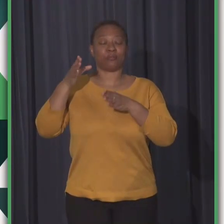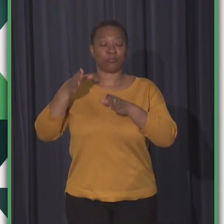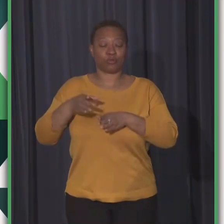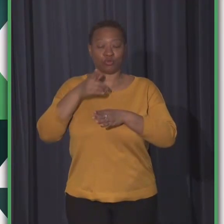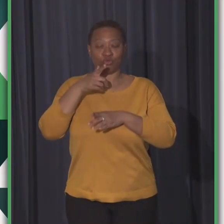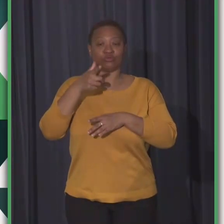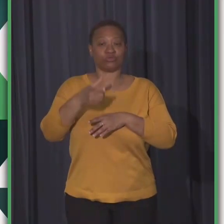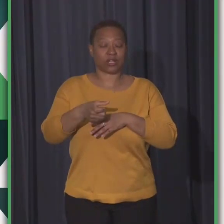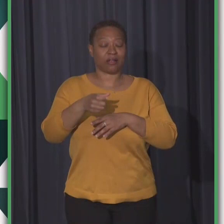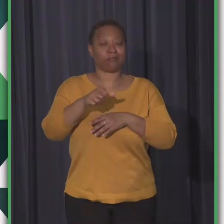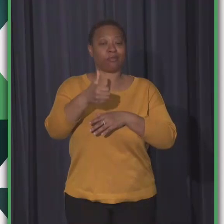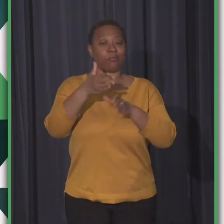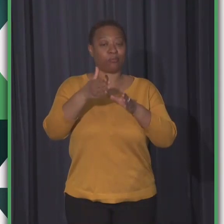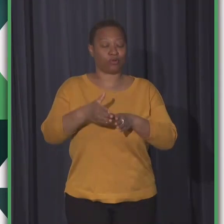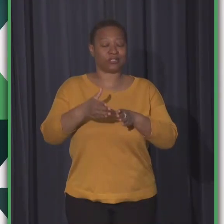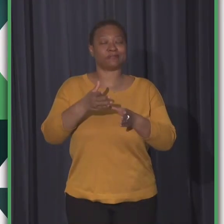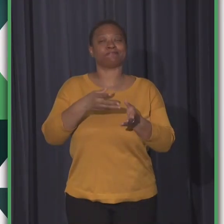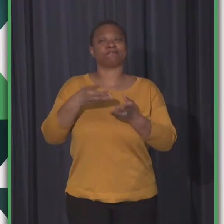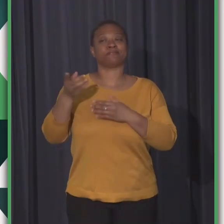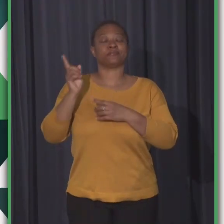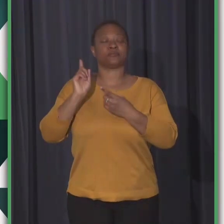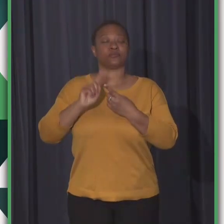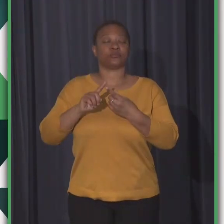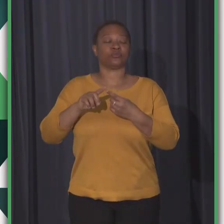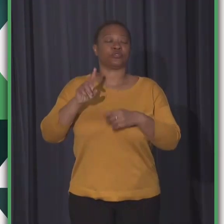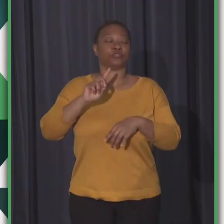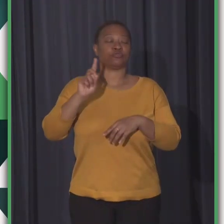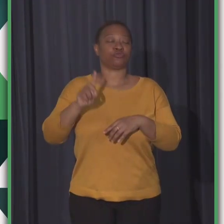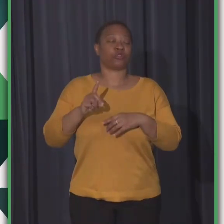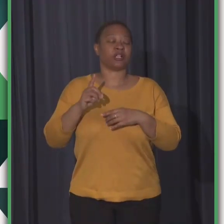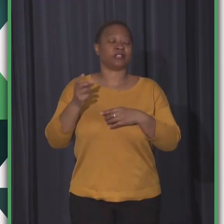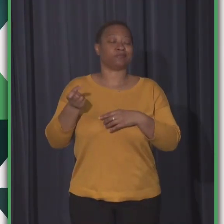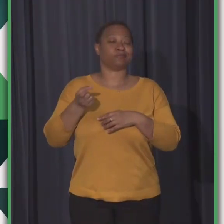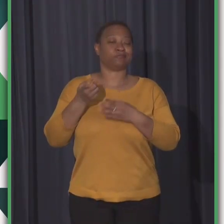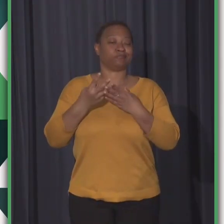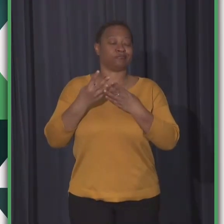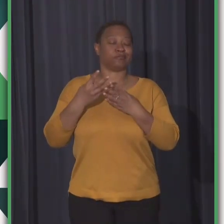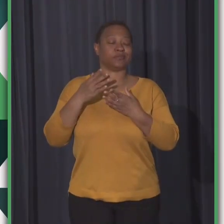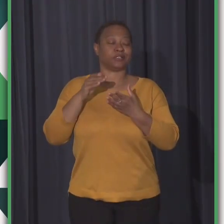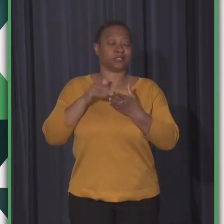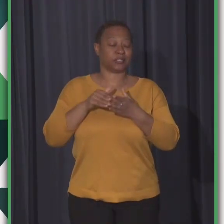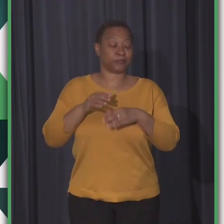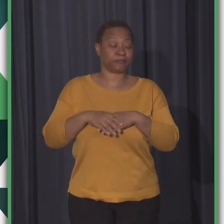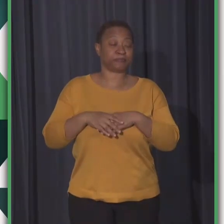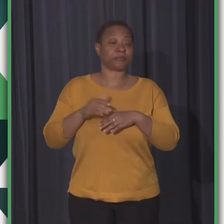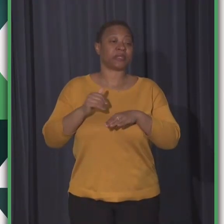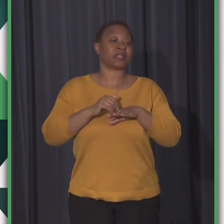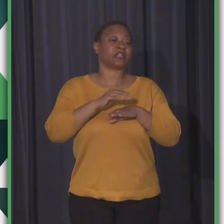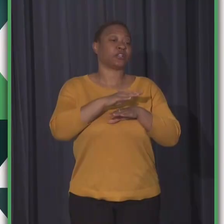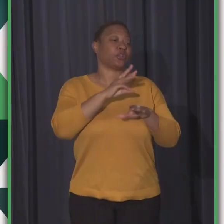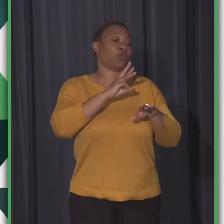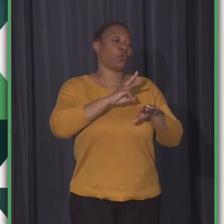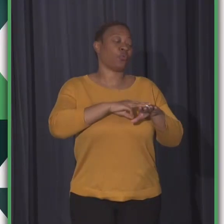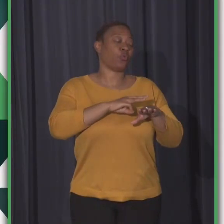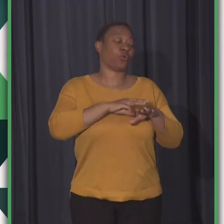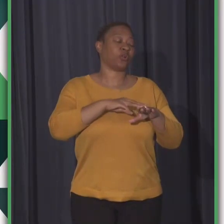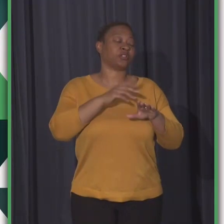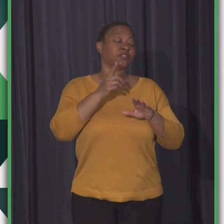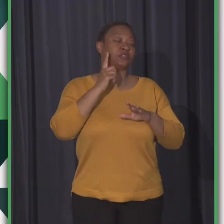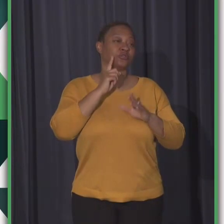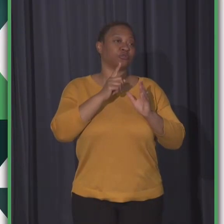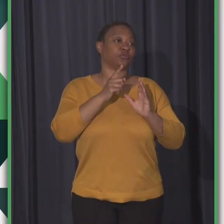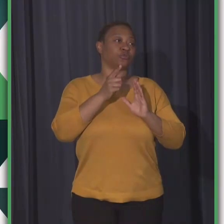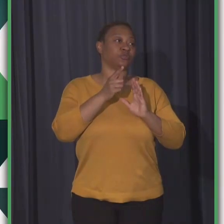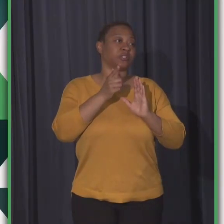Detention Center. Detectives from the homicide unit submitted a warrant to the Wayne County Prosecutor's Office for review, and that warrant was